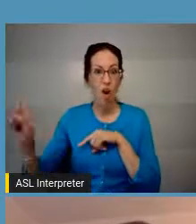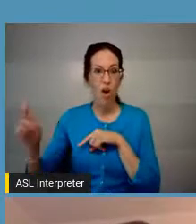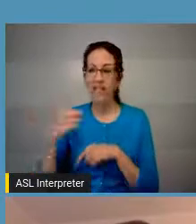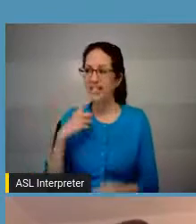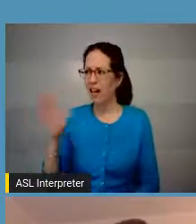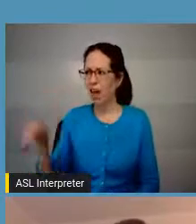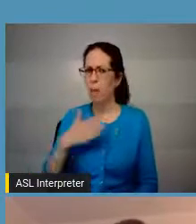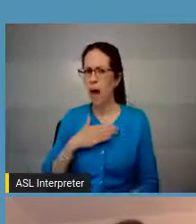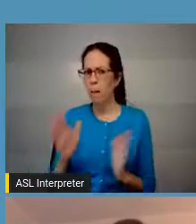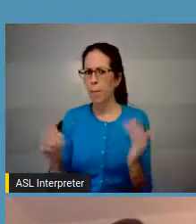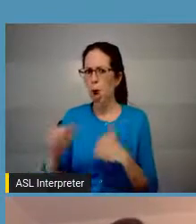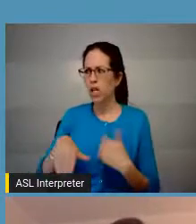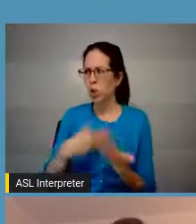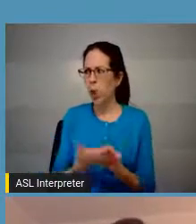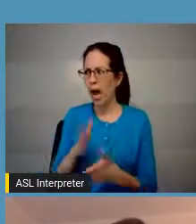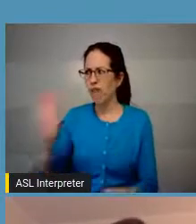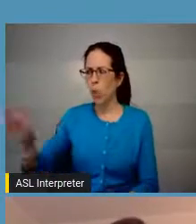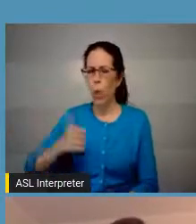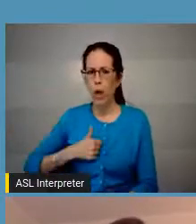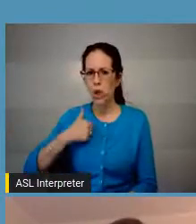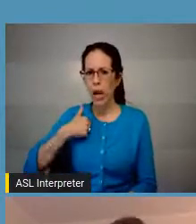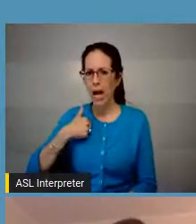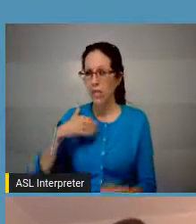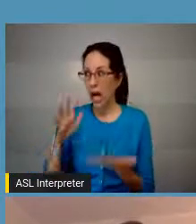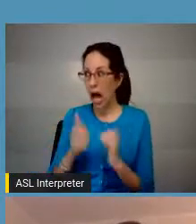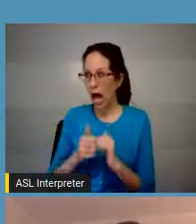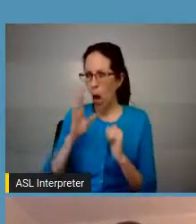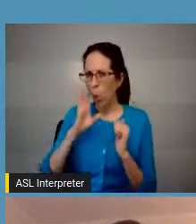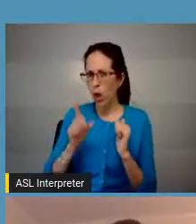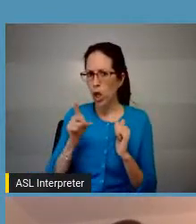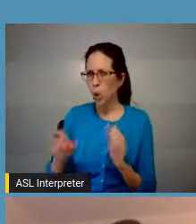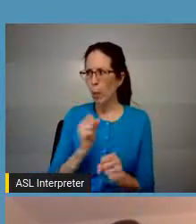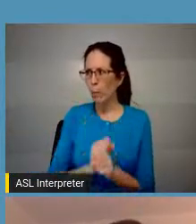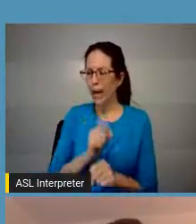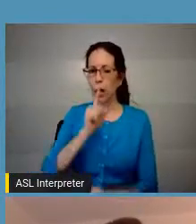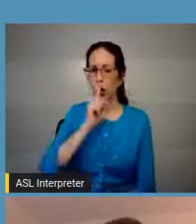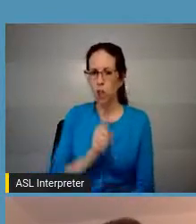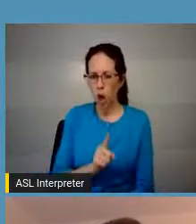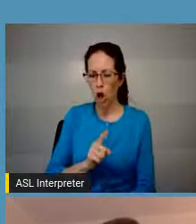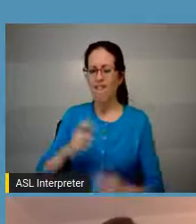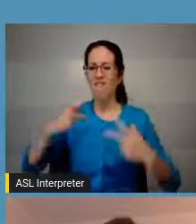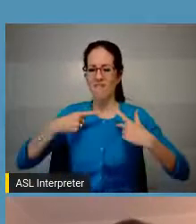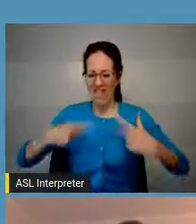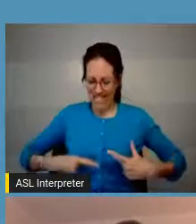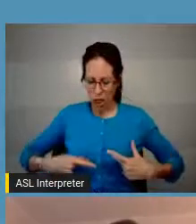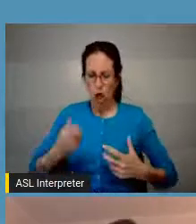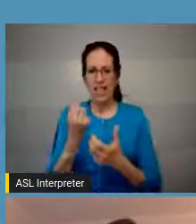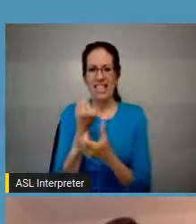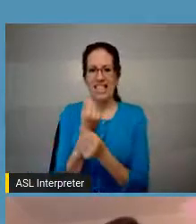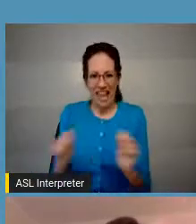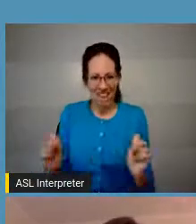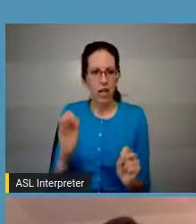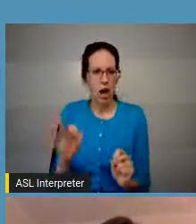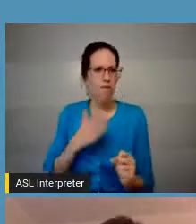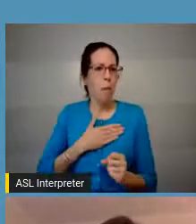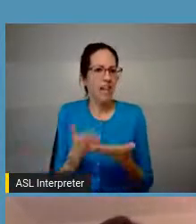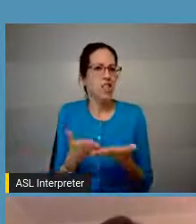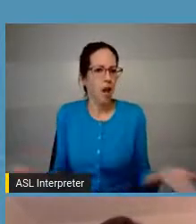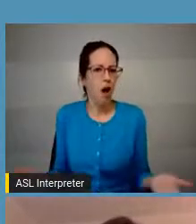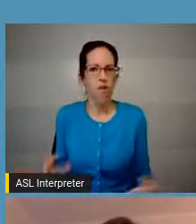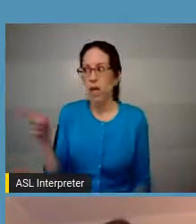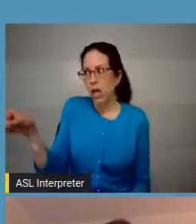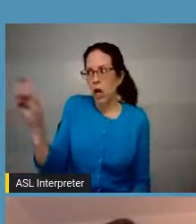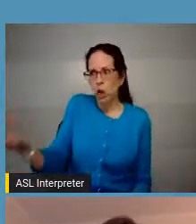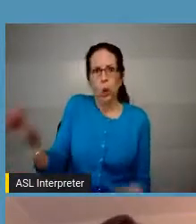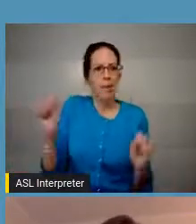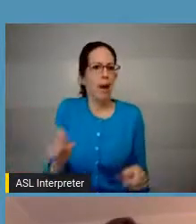box arrived at your address. How are you going to ensure the physical safety of my stuff? And they should be able to walk you